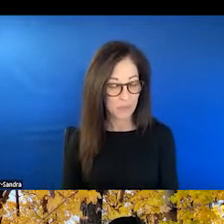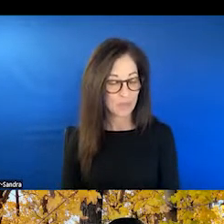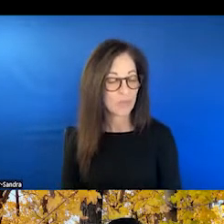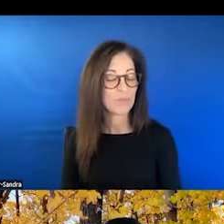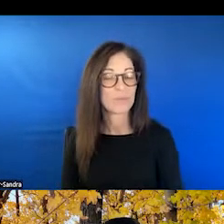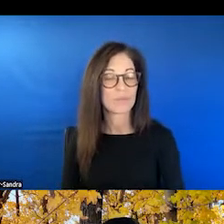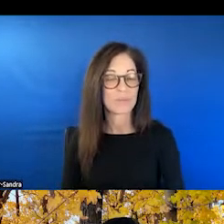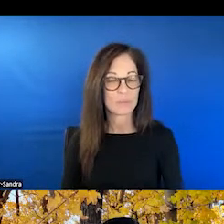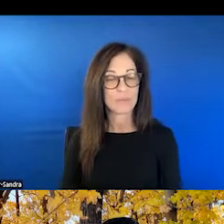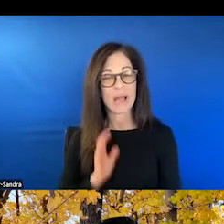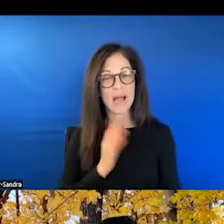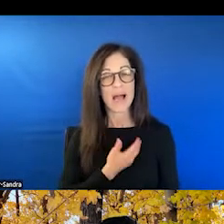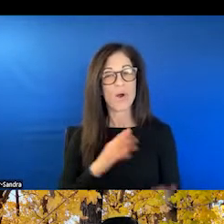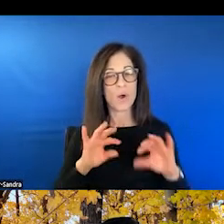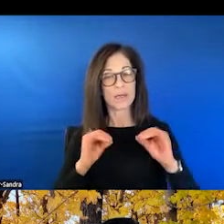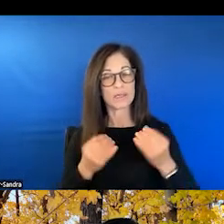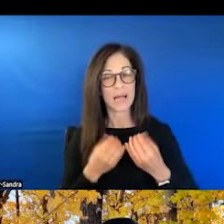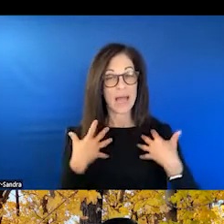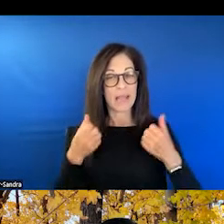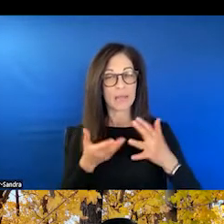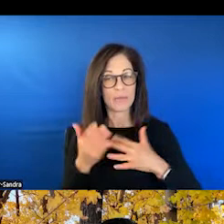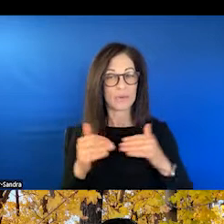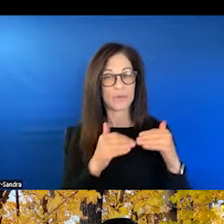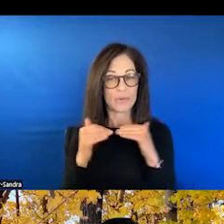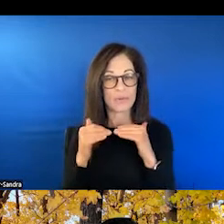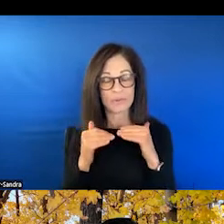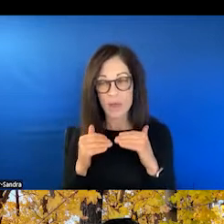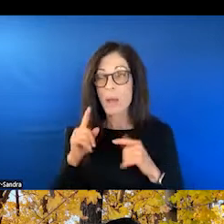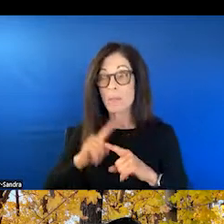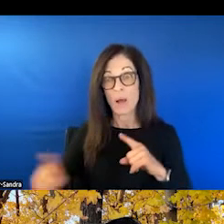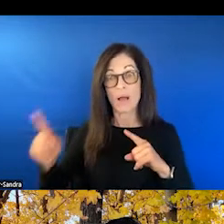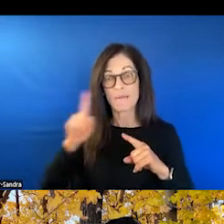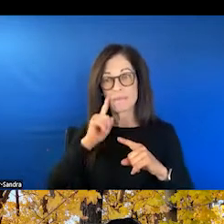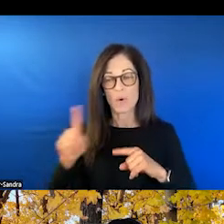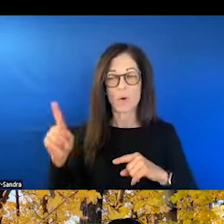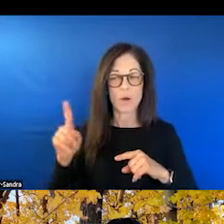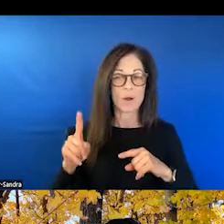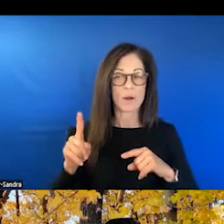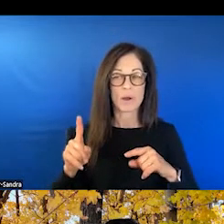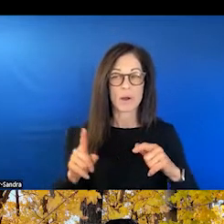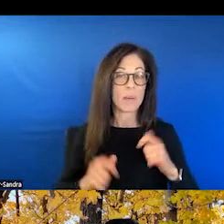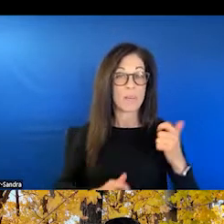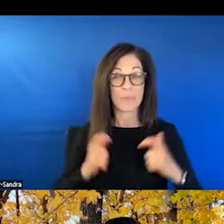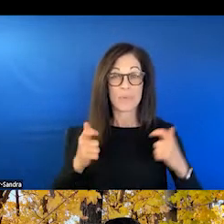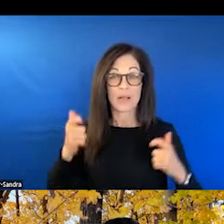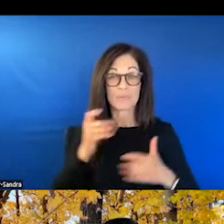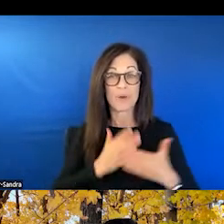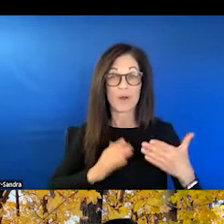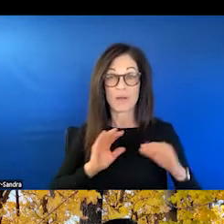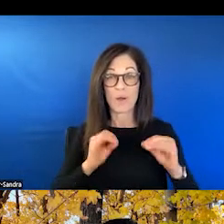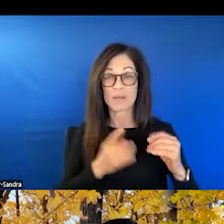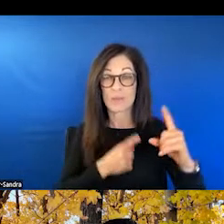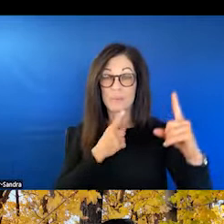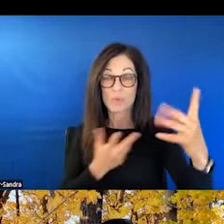organization, Healing Through Justice, the initiative is called Healing Through Justice, but for the vast part of our organization's mission has always been to do